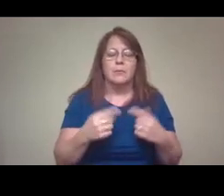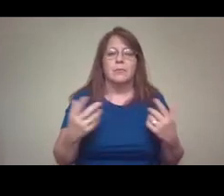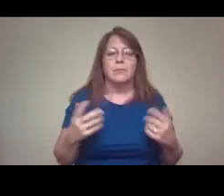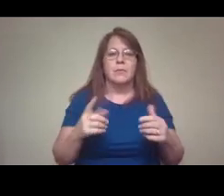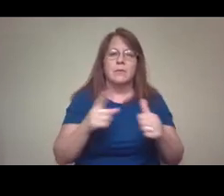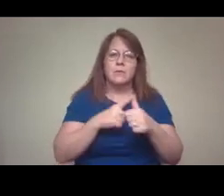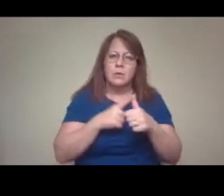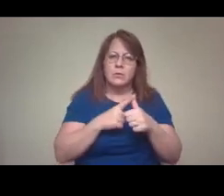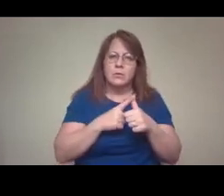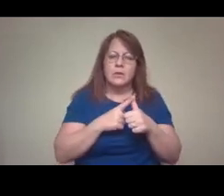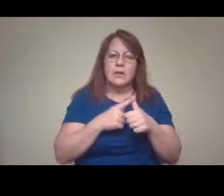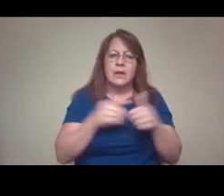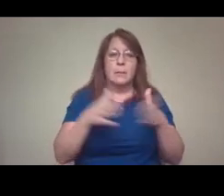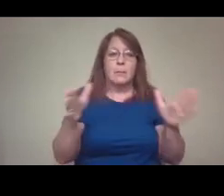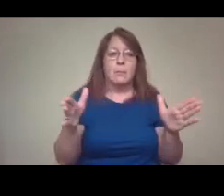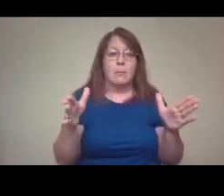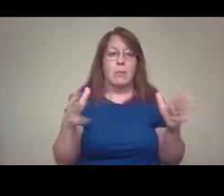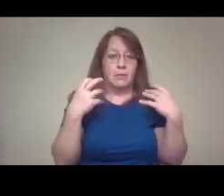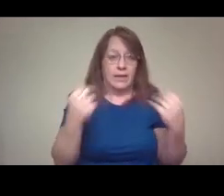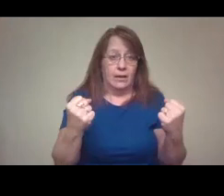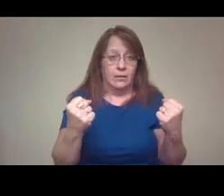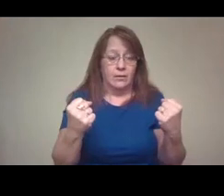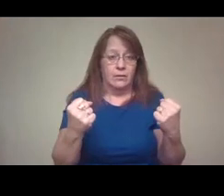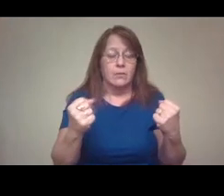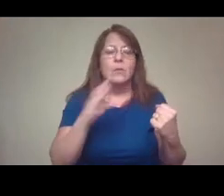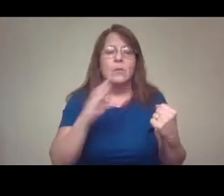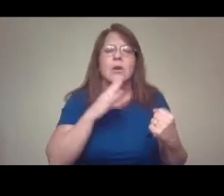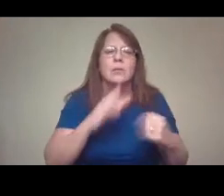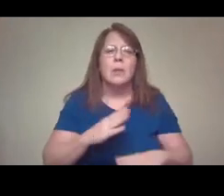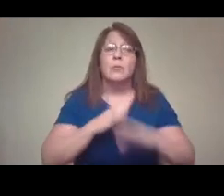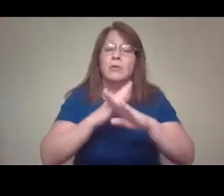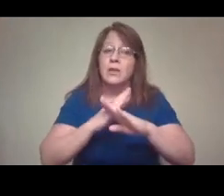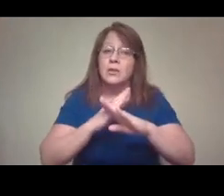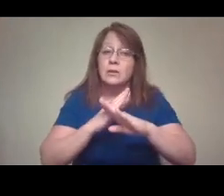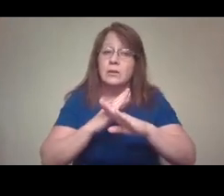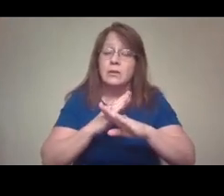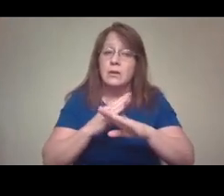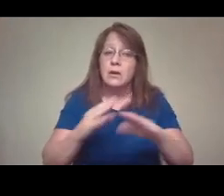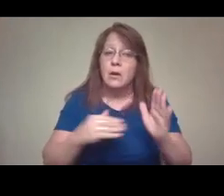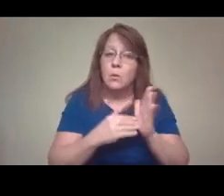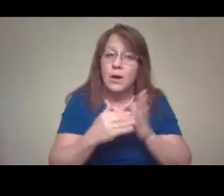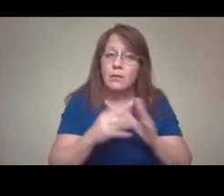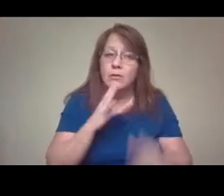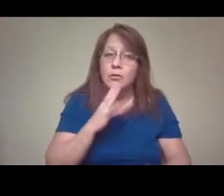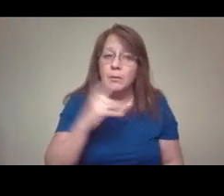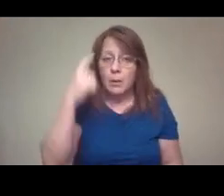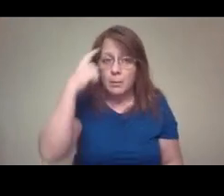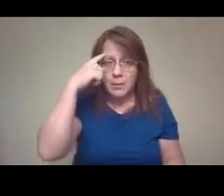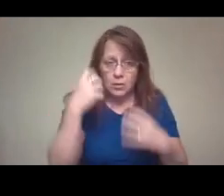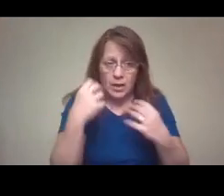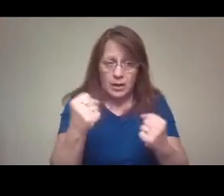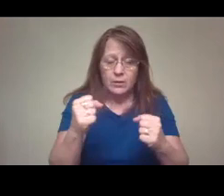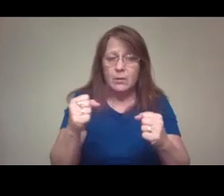to mention that in public health, especially when we're talking about prevention work, we often talk about mental health together with